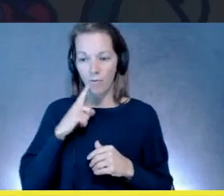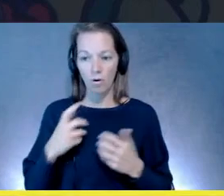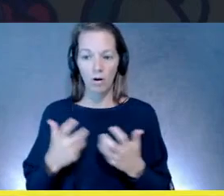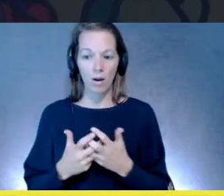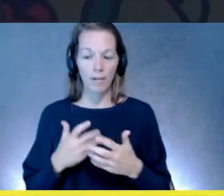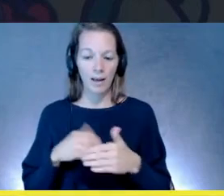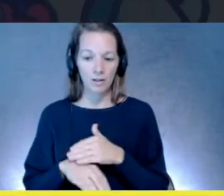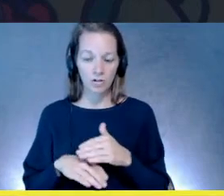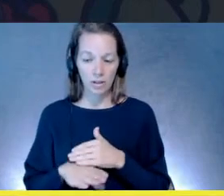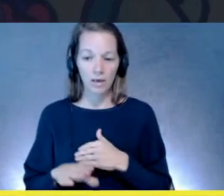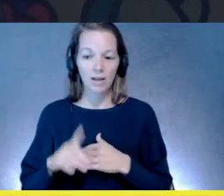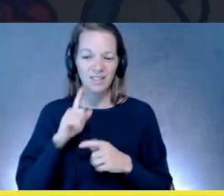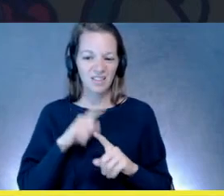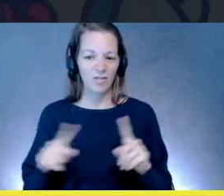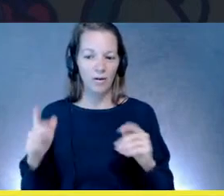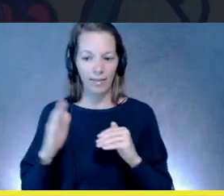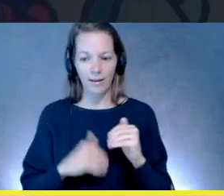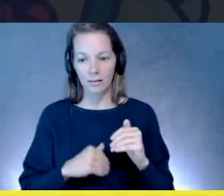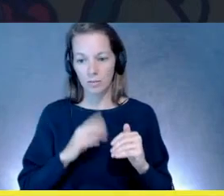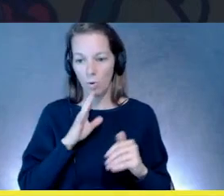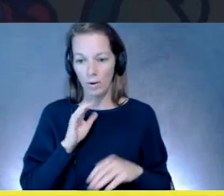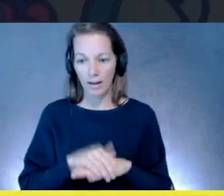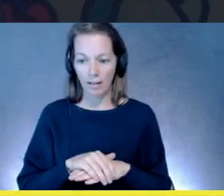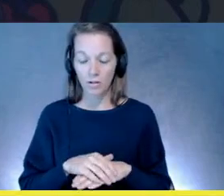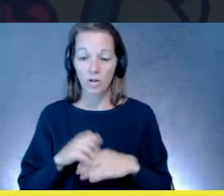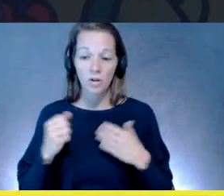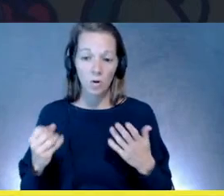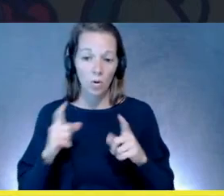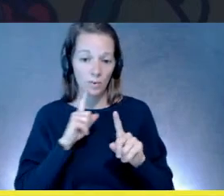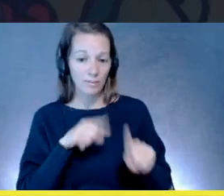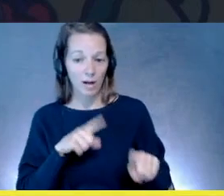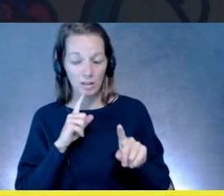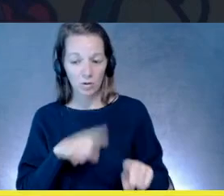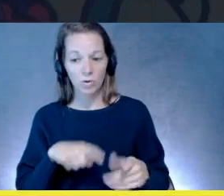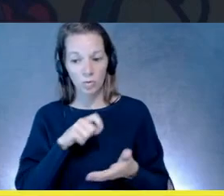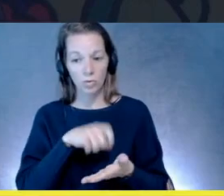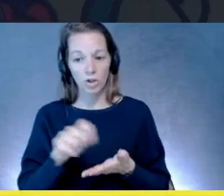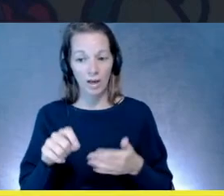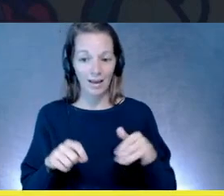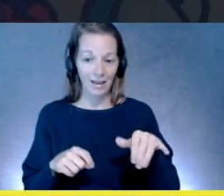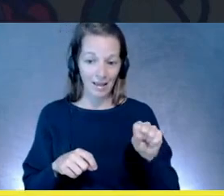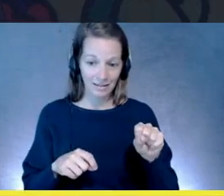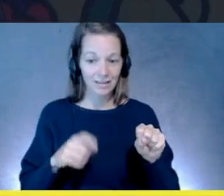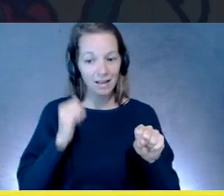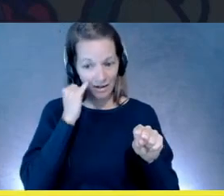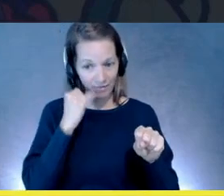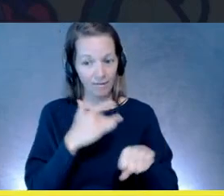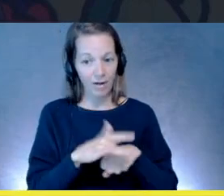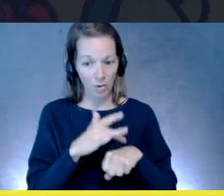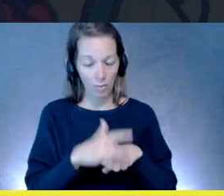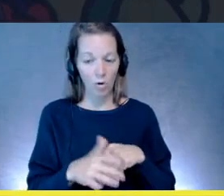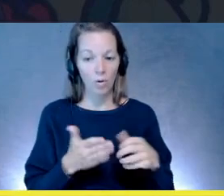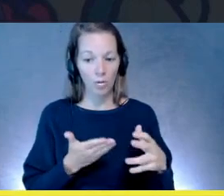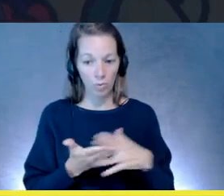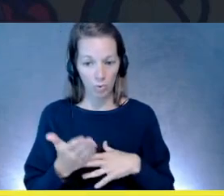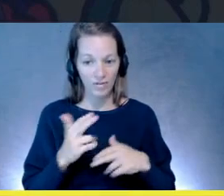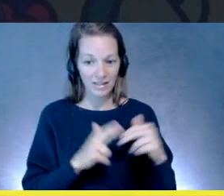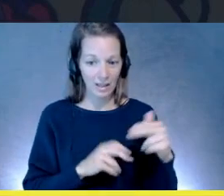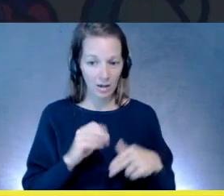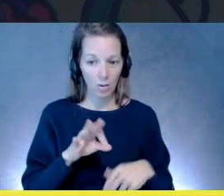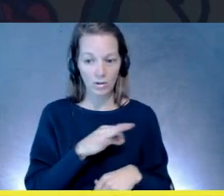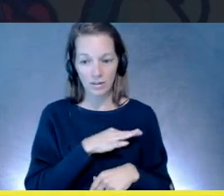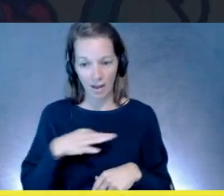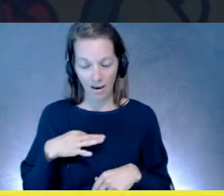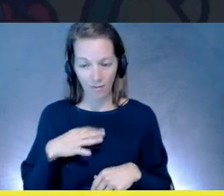is different than spoken English. And so respondents were directed to mark yes if these services were available through facility or staff or an